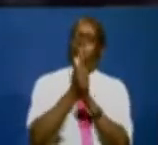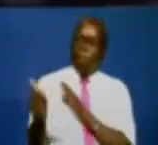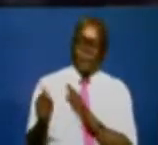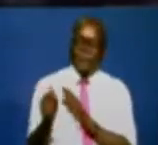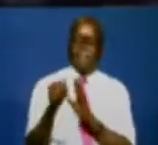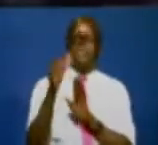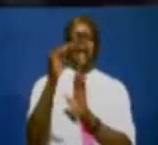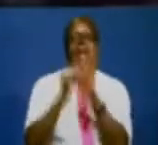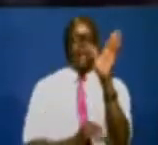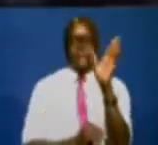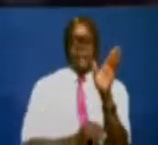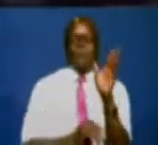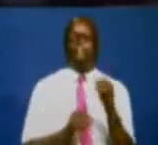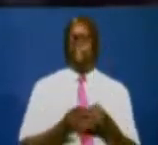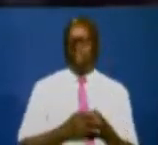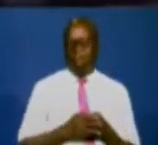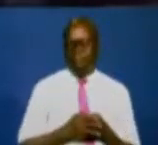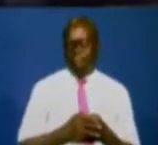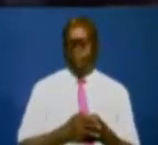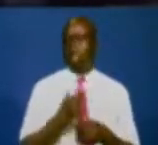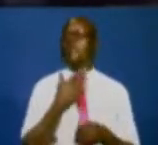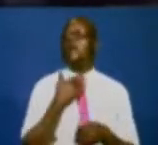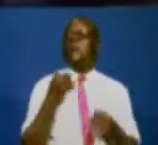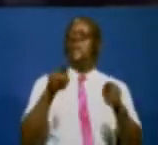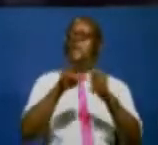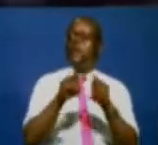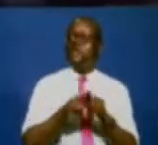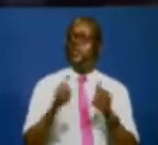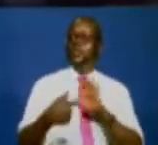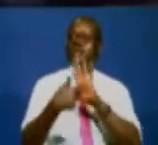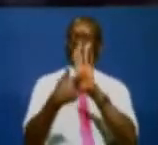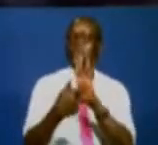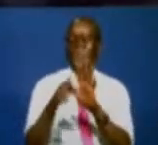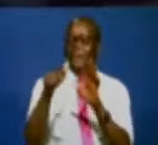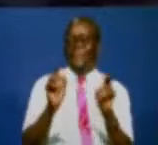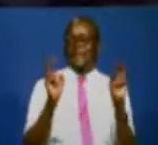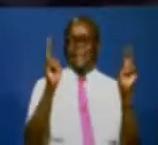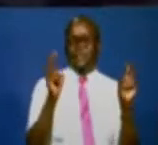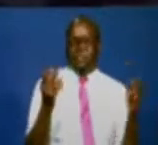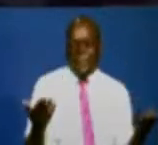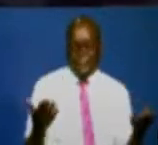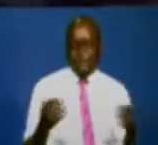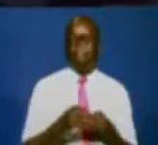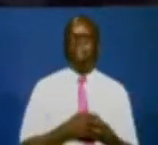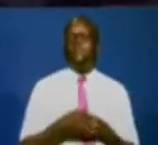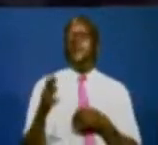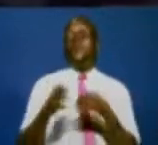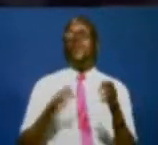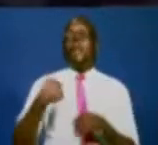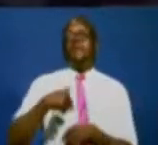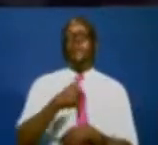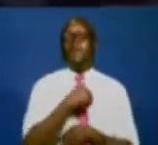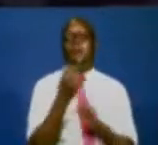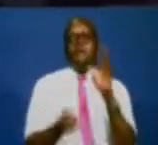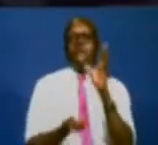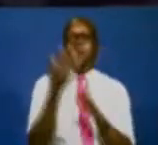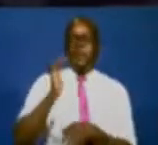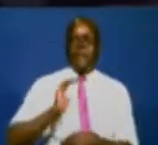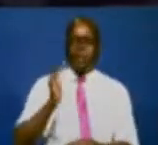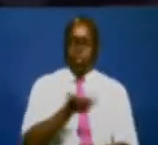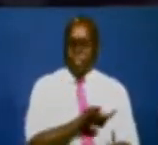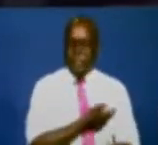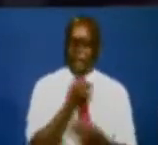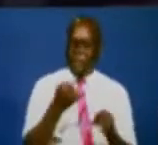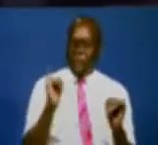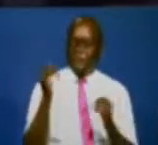list. And Mr. Speaker, I wanted also to point out this issue. that whenever we are forming committees, we try